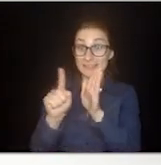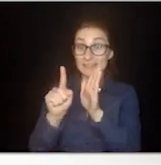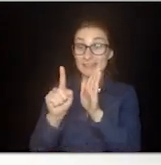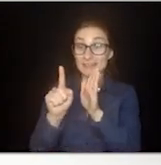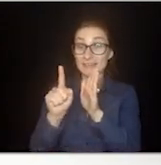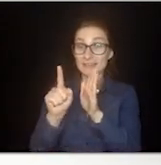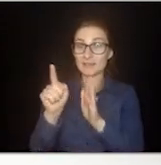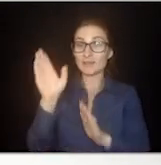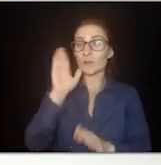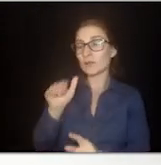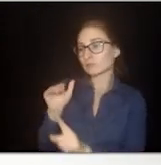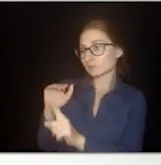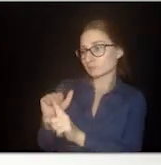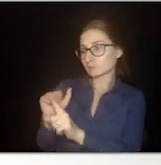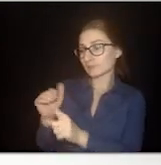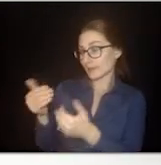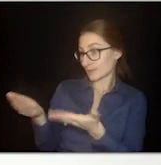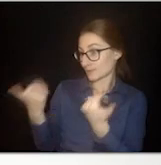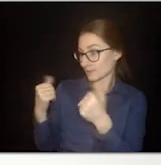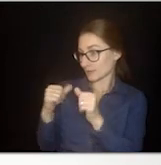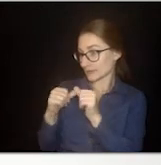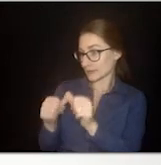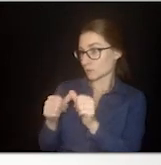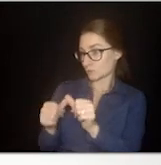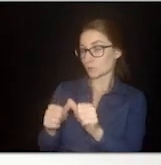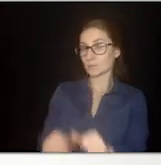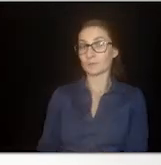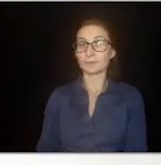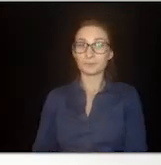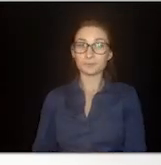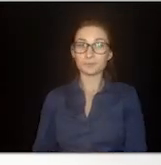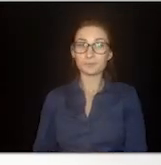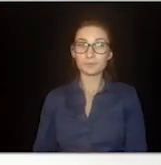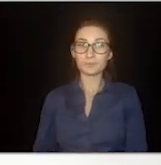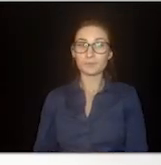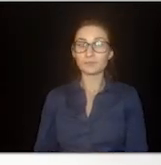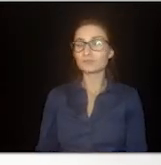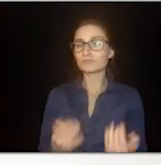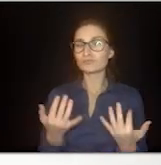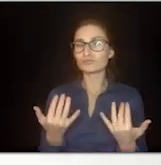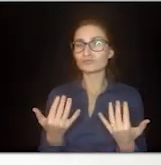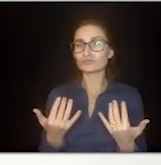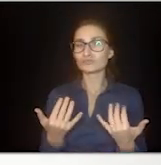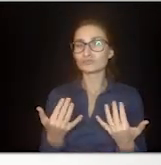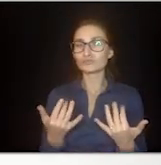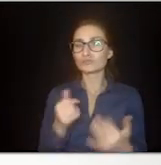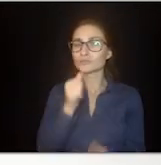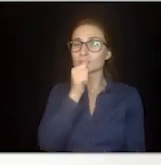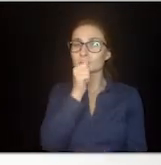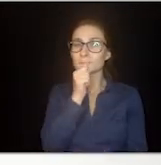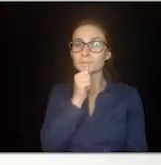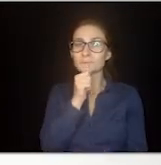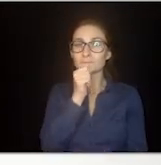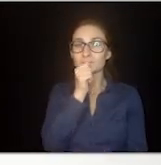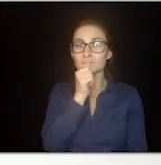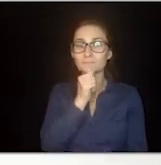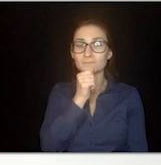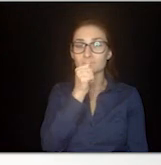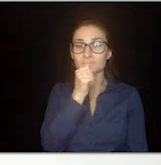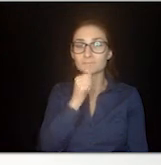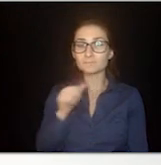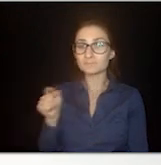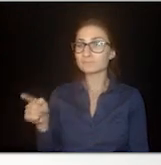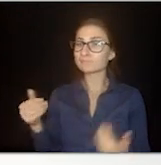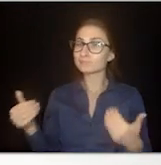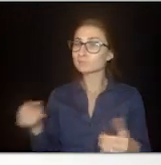The ding prompts Arna to continue. Ms. Mallory gives Arna time to think and act.